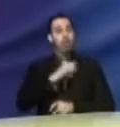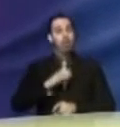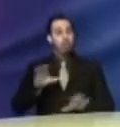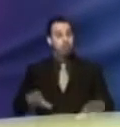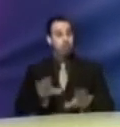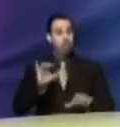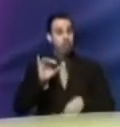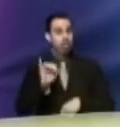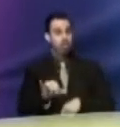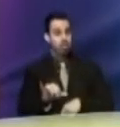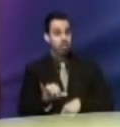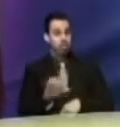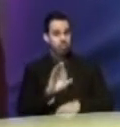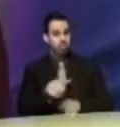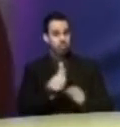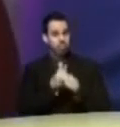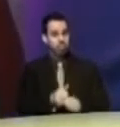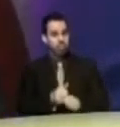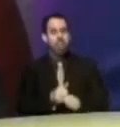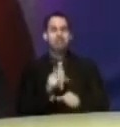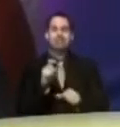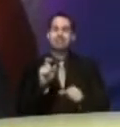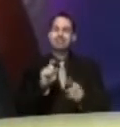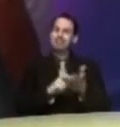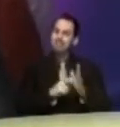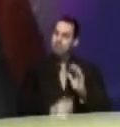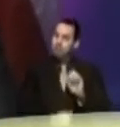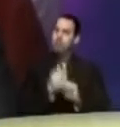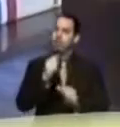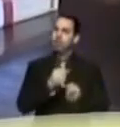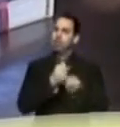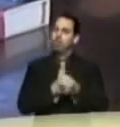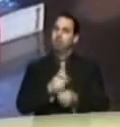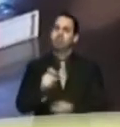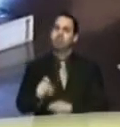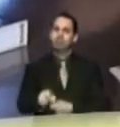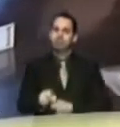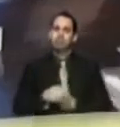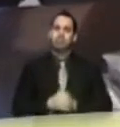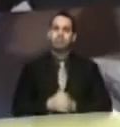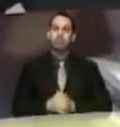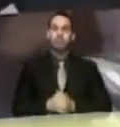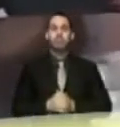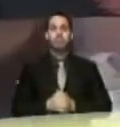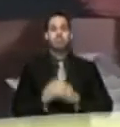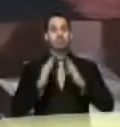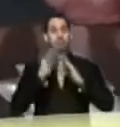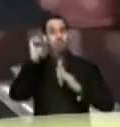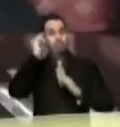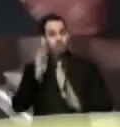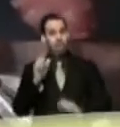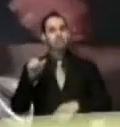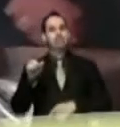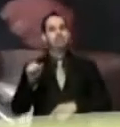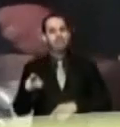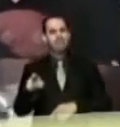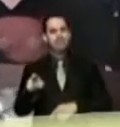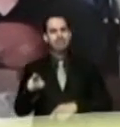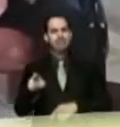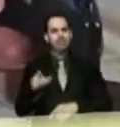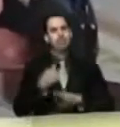el tema tendrá que haber una clara mayoría a favor de la estadidad. Temprano en la mansión ejecutiva dijo que deberá ser más